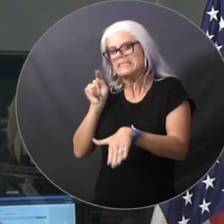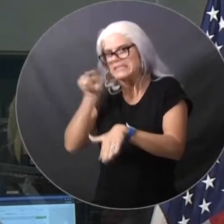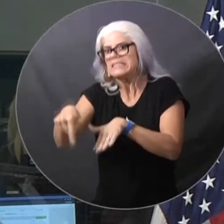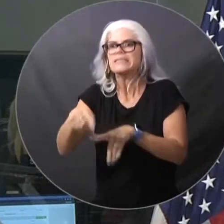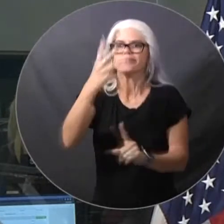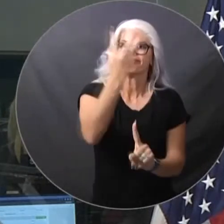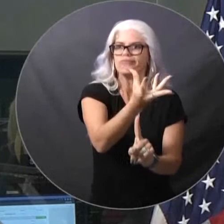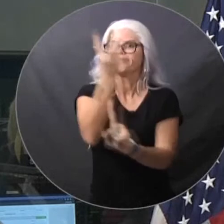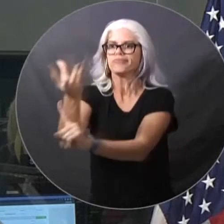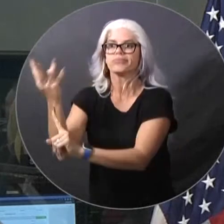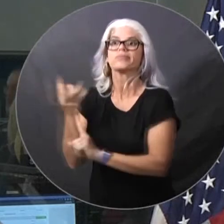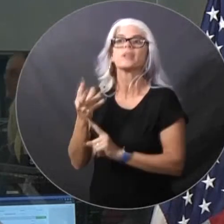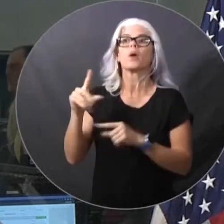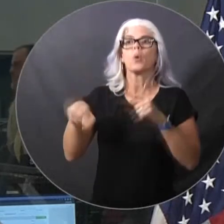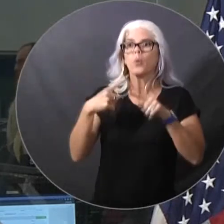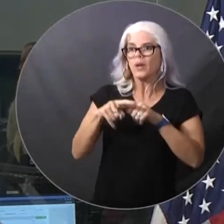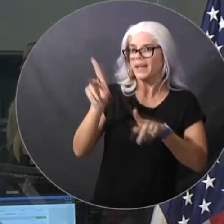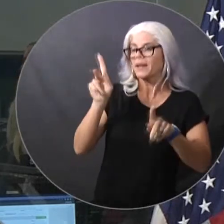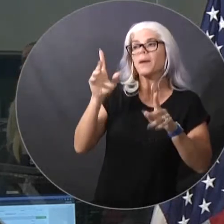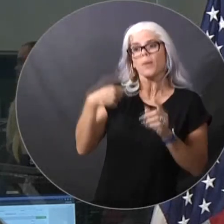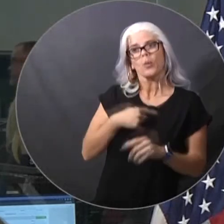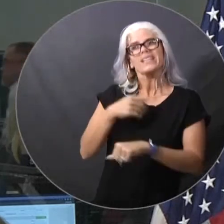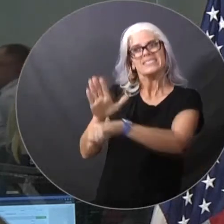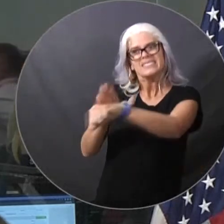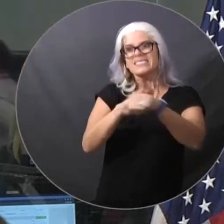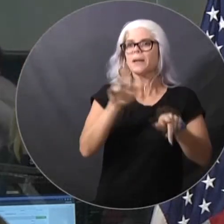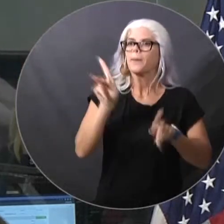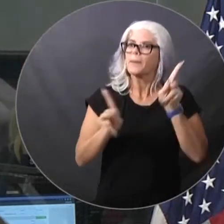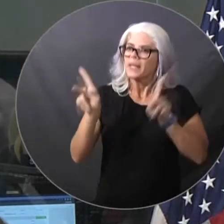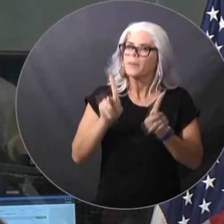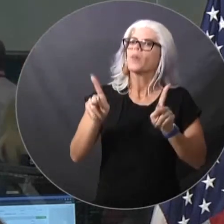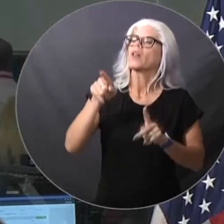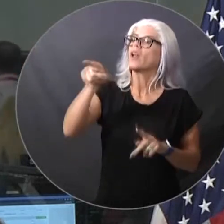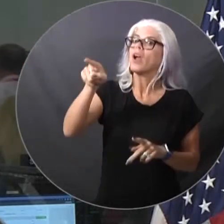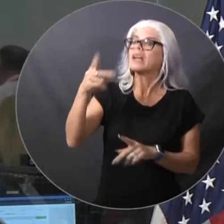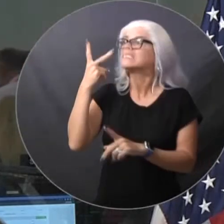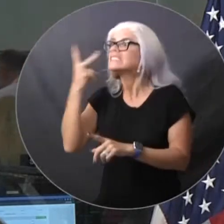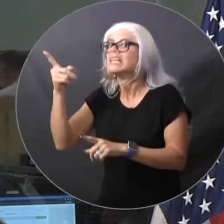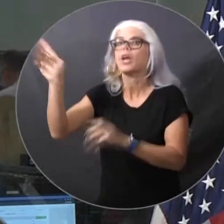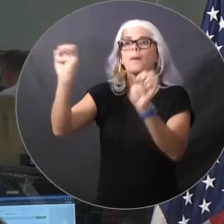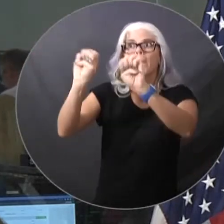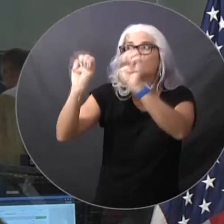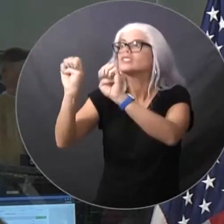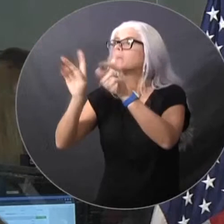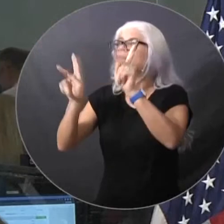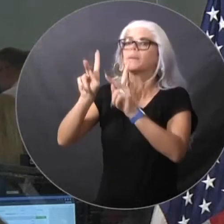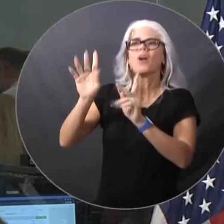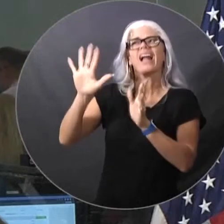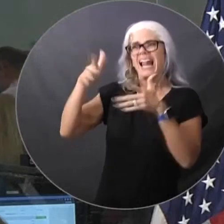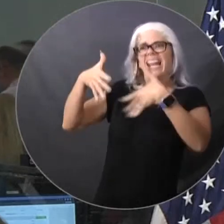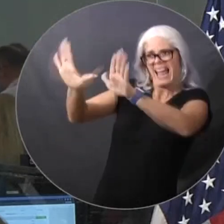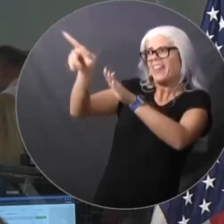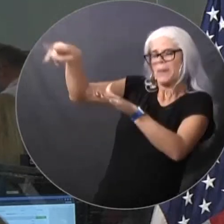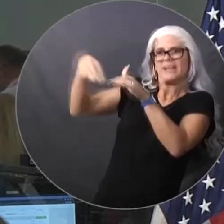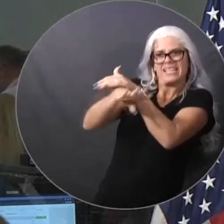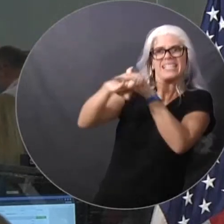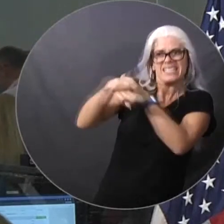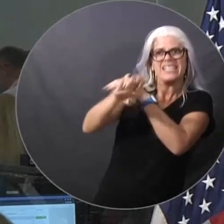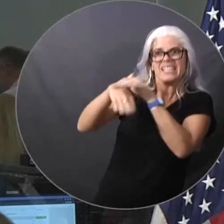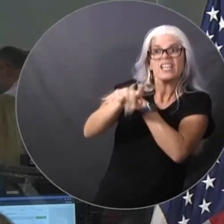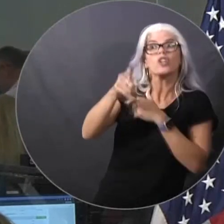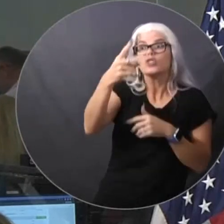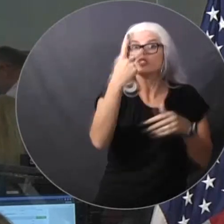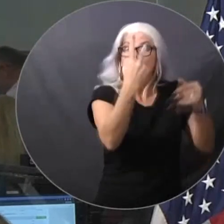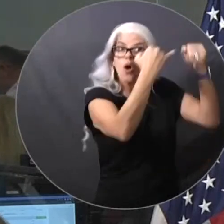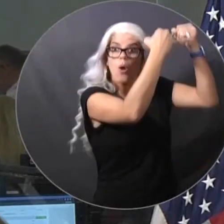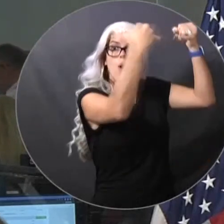of floodwaters and away from all down power lines. As soon as emergency crews can get in, they are going to get in. As soon